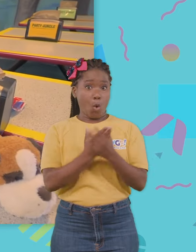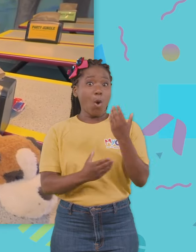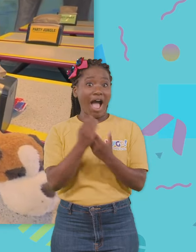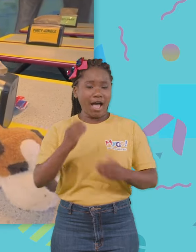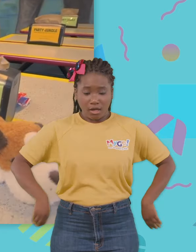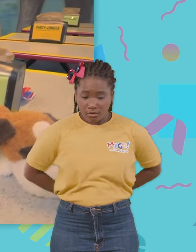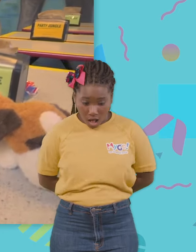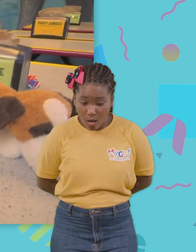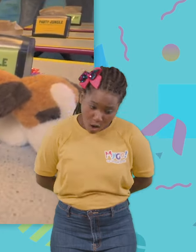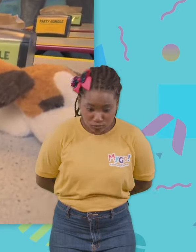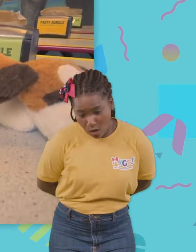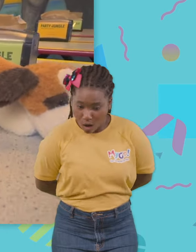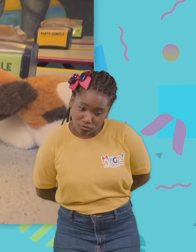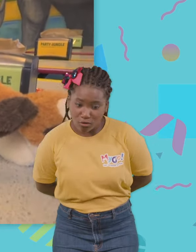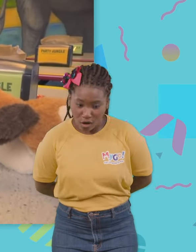hands.